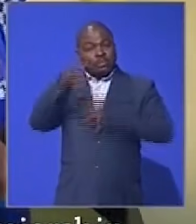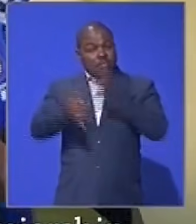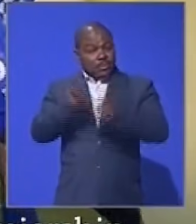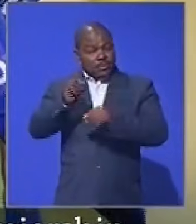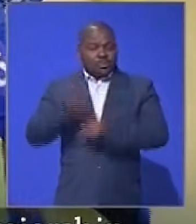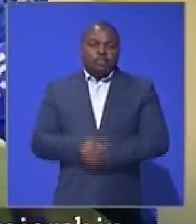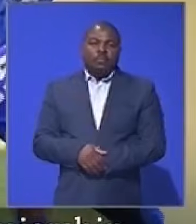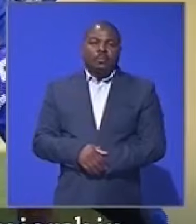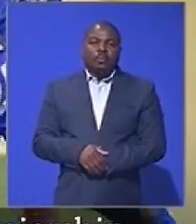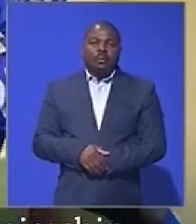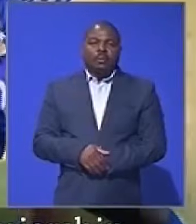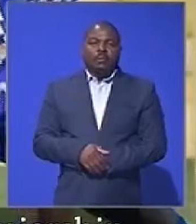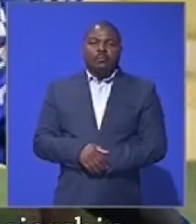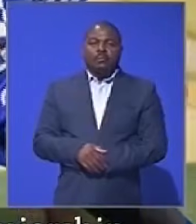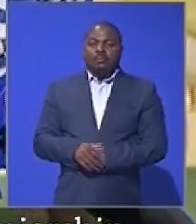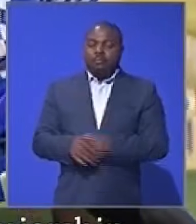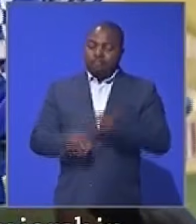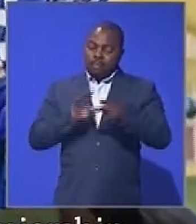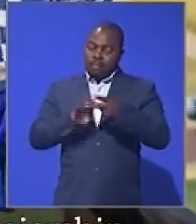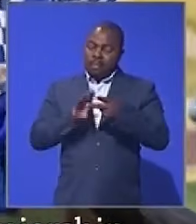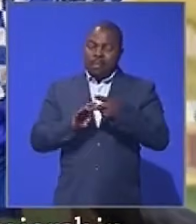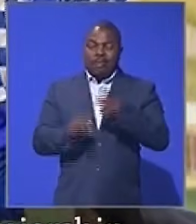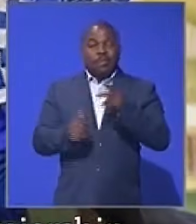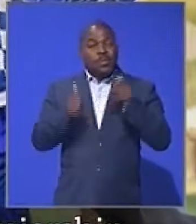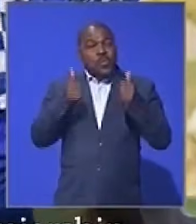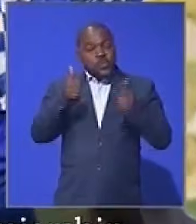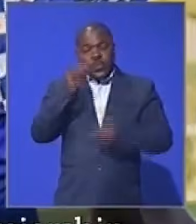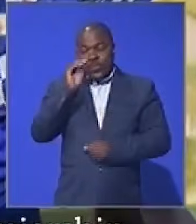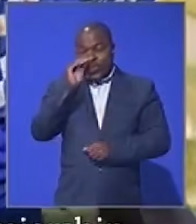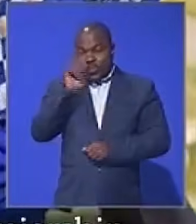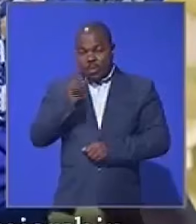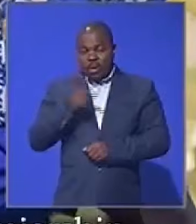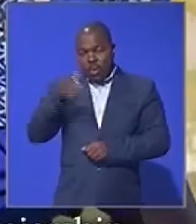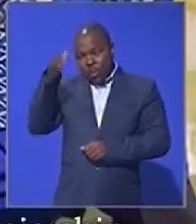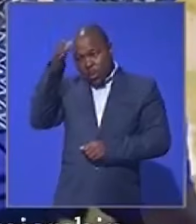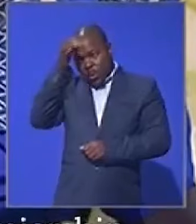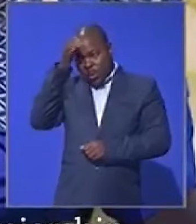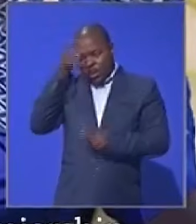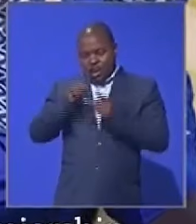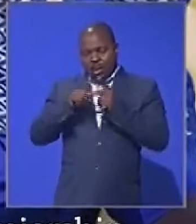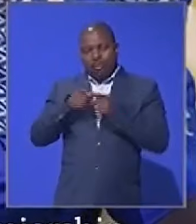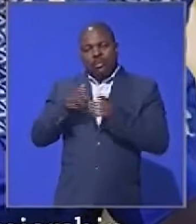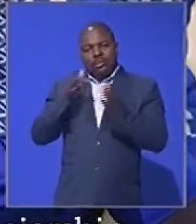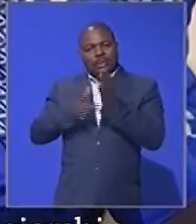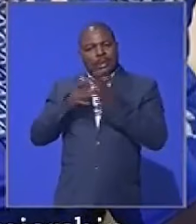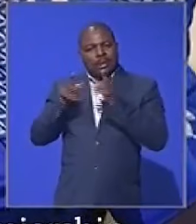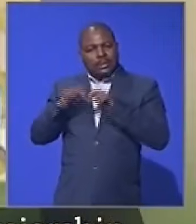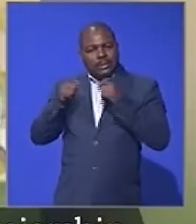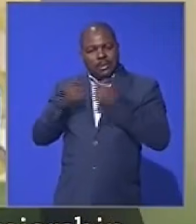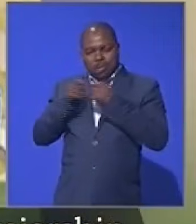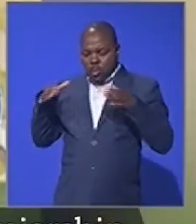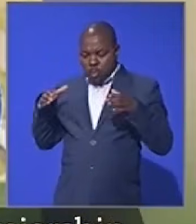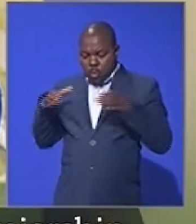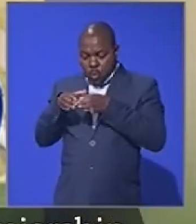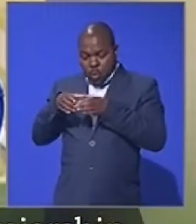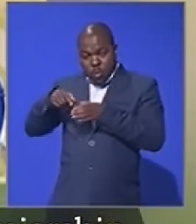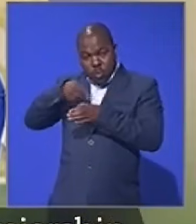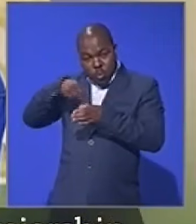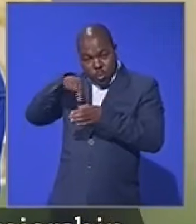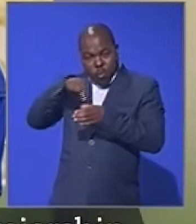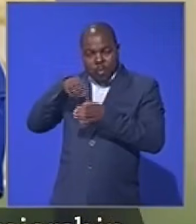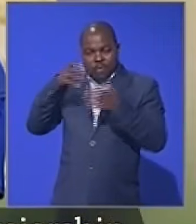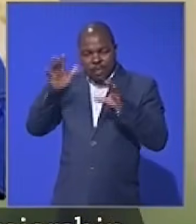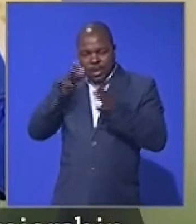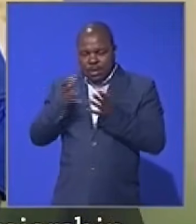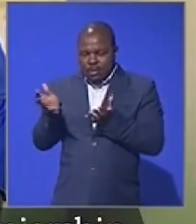tseba e bileng ya bataba e botse ke taba ya gore motlhatlhi le batlhatlhi ka moka ga bona the whole technical team ba ile ba